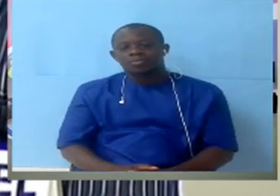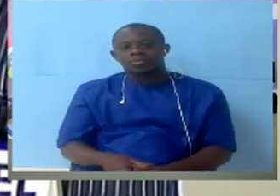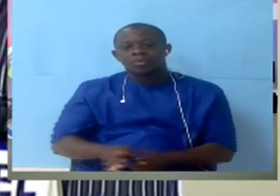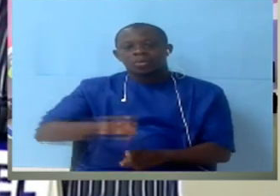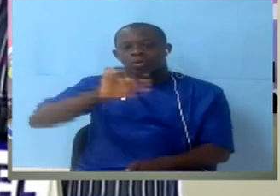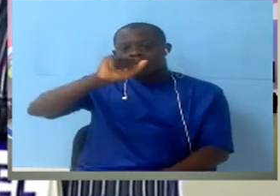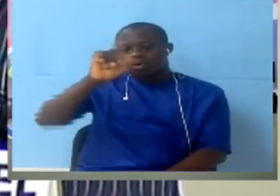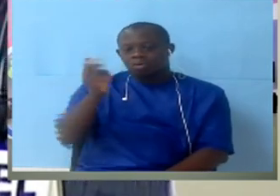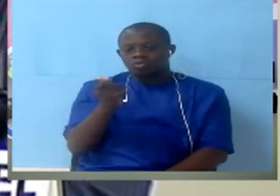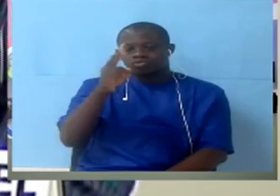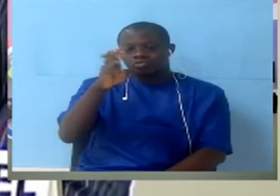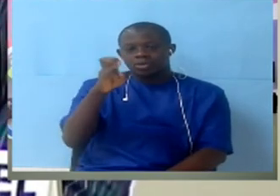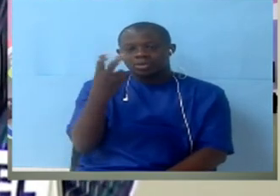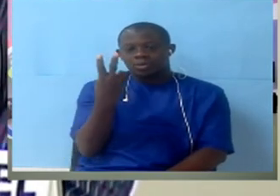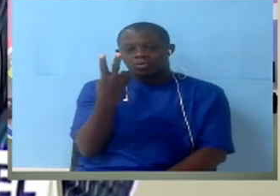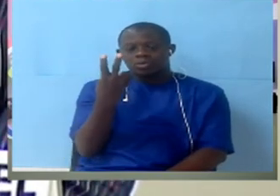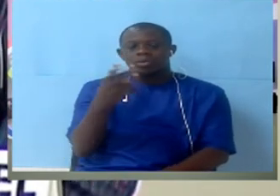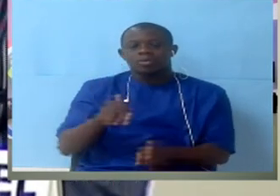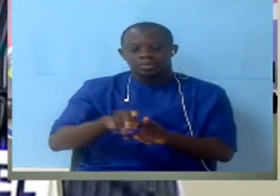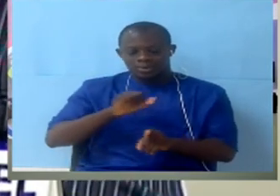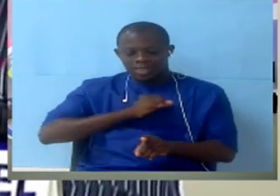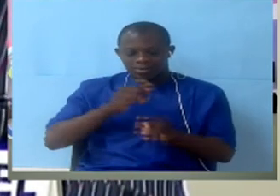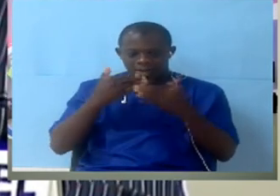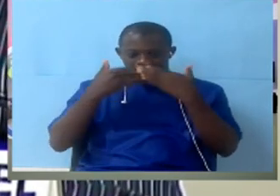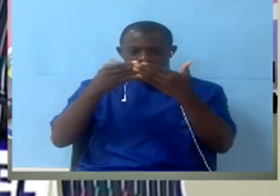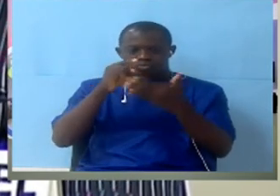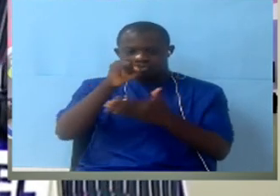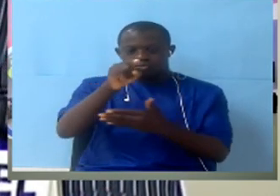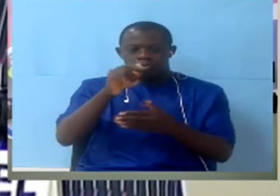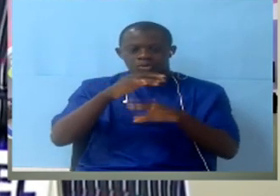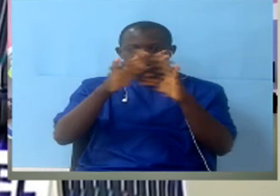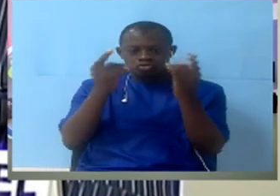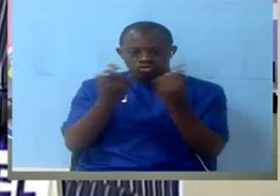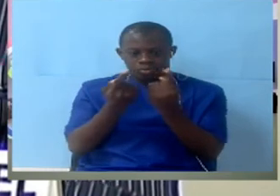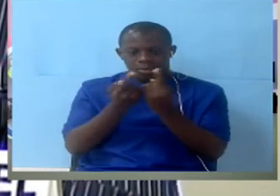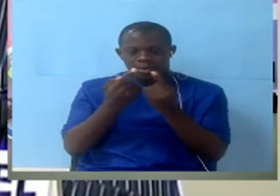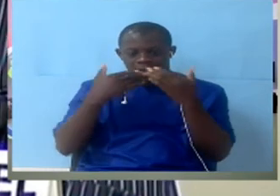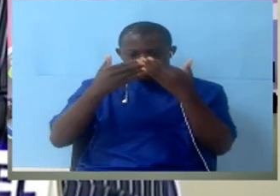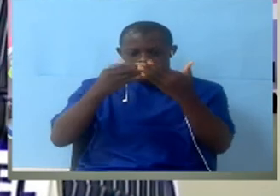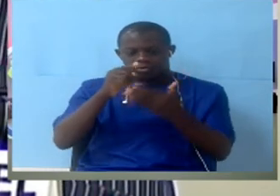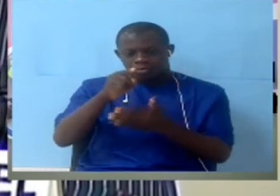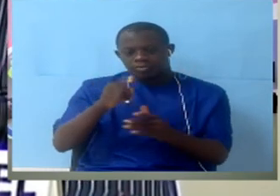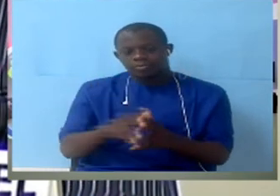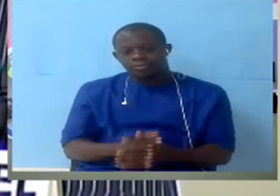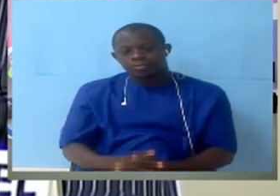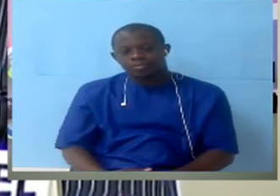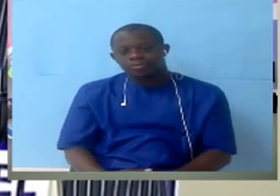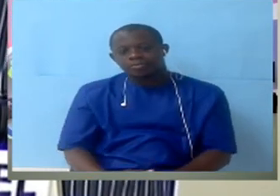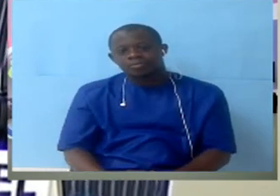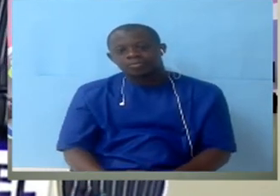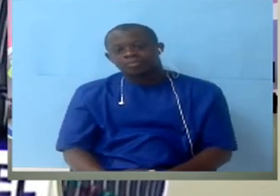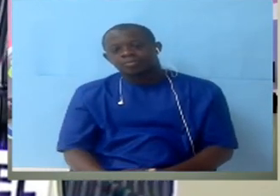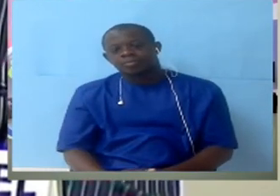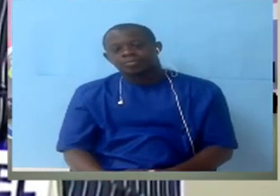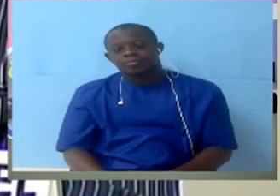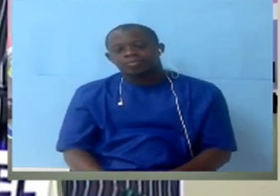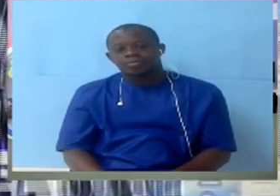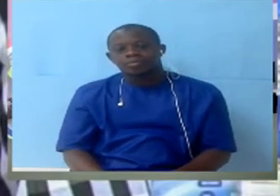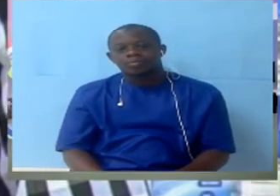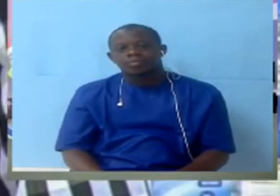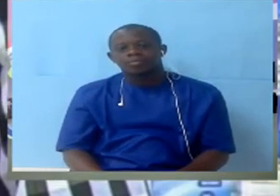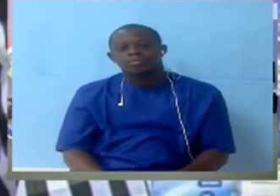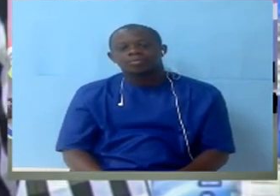August 22nd, he told you something. August Karo 2012, I have found for it. ha